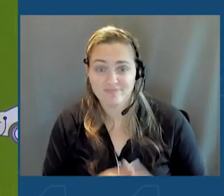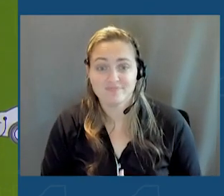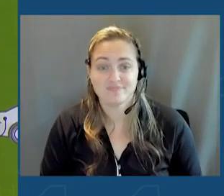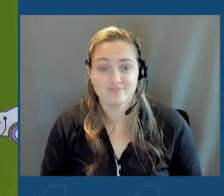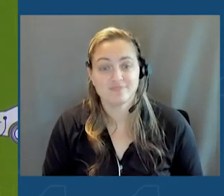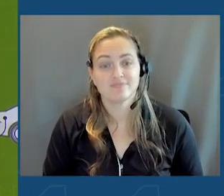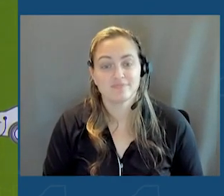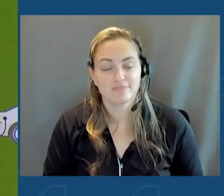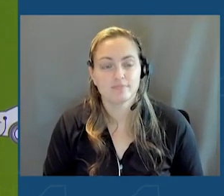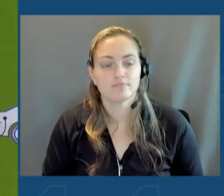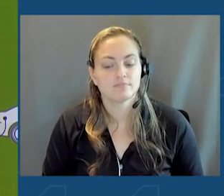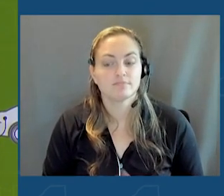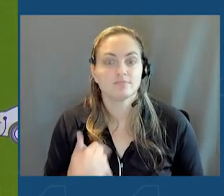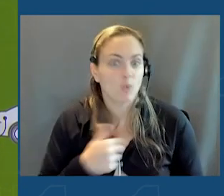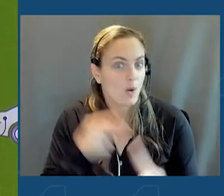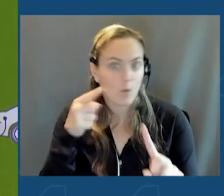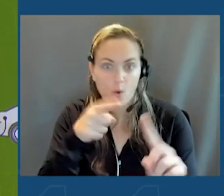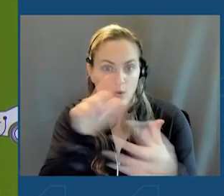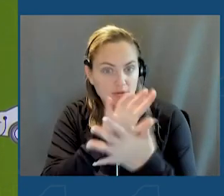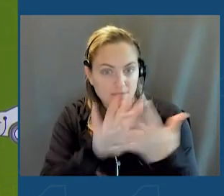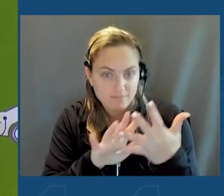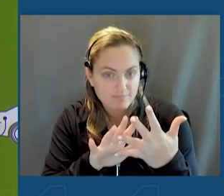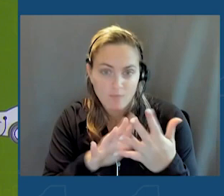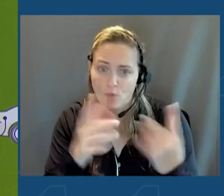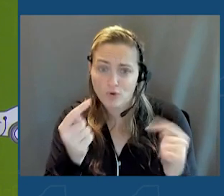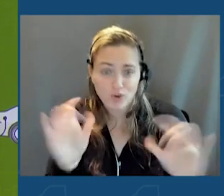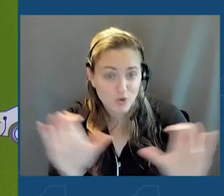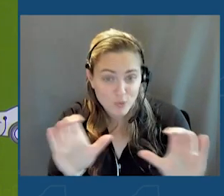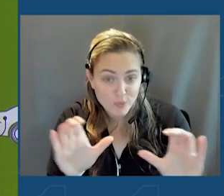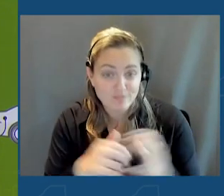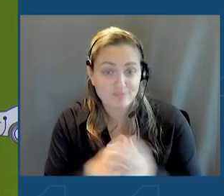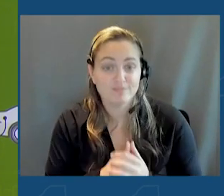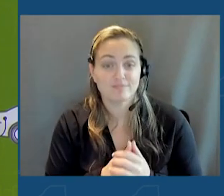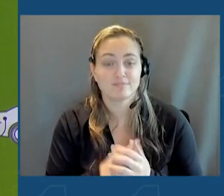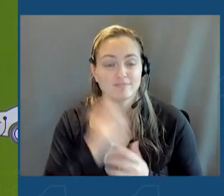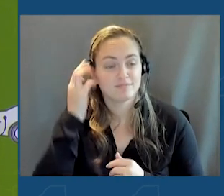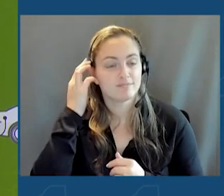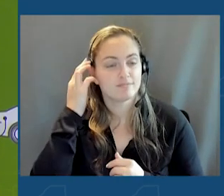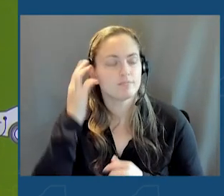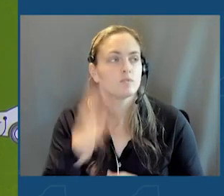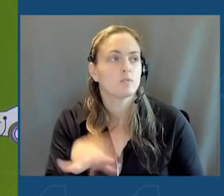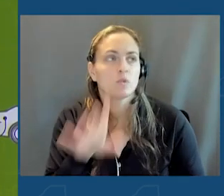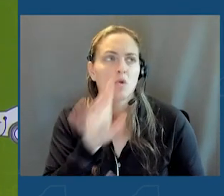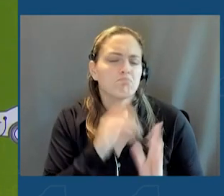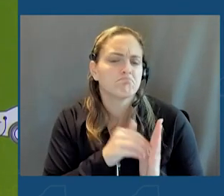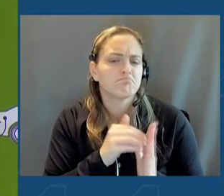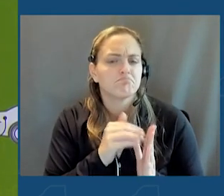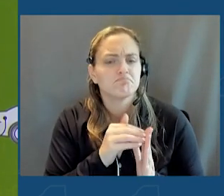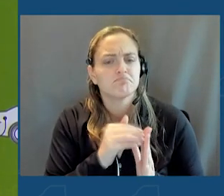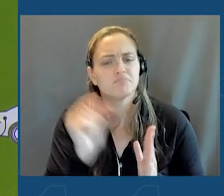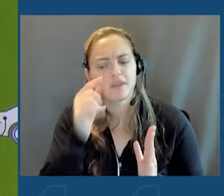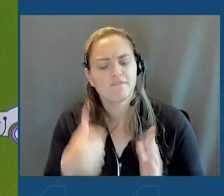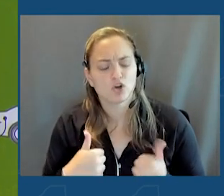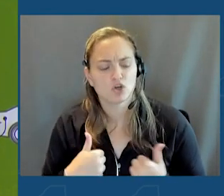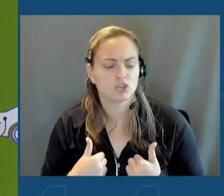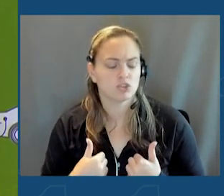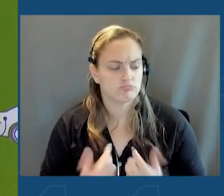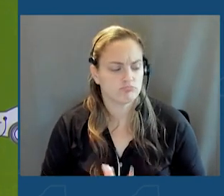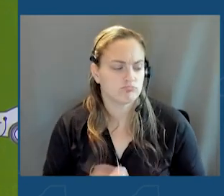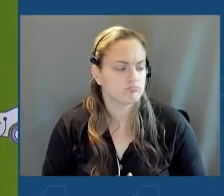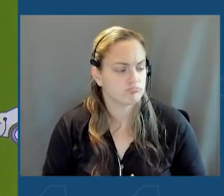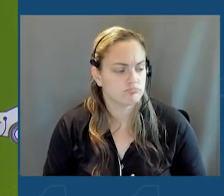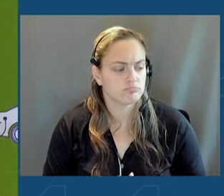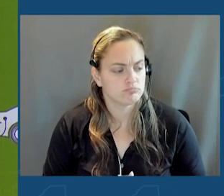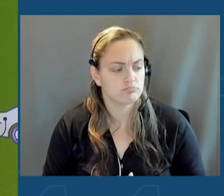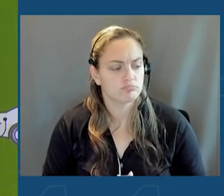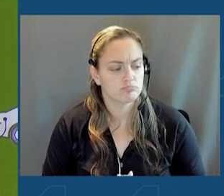So these are our goals. This is what we're trying to do. I talk often as your governor about